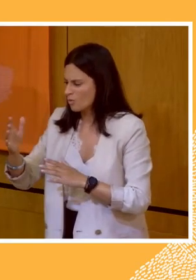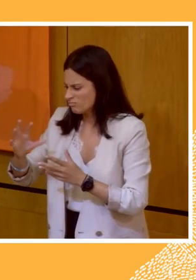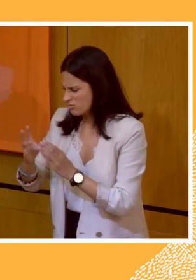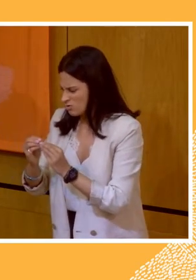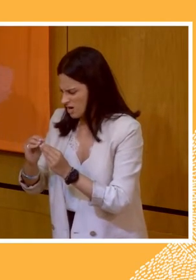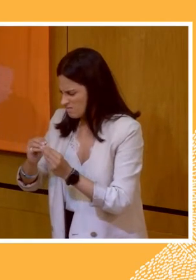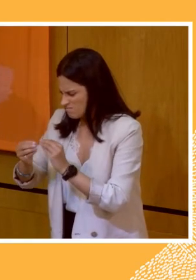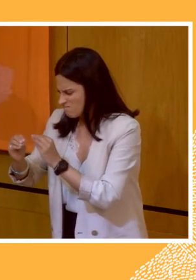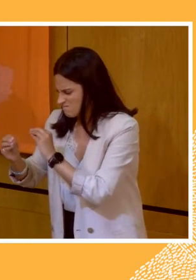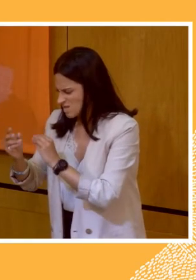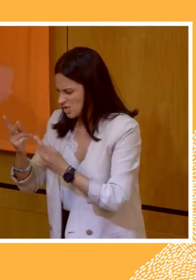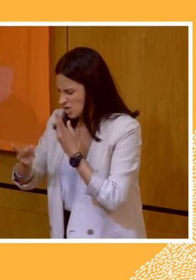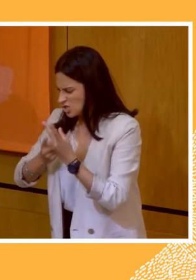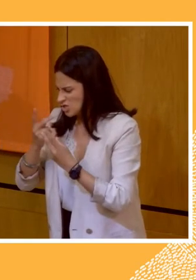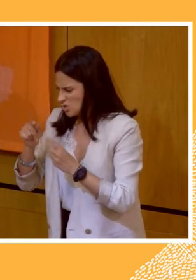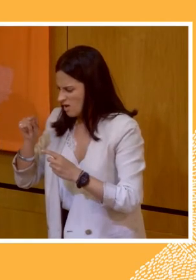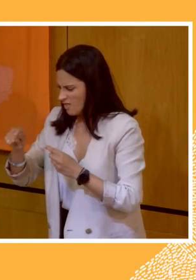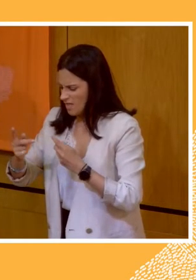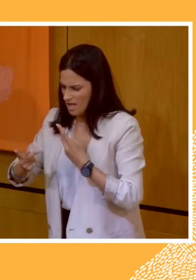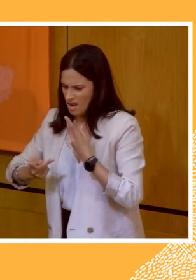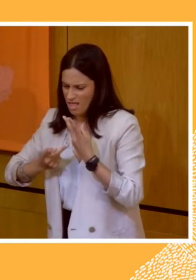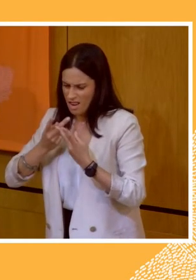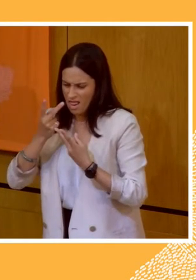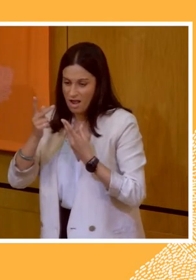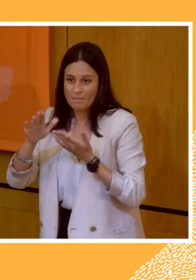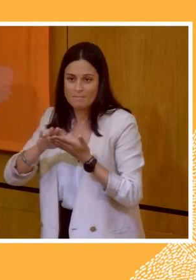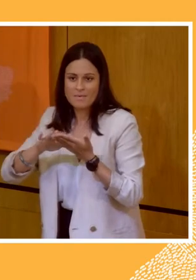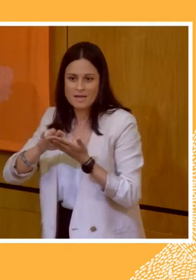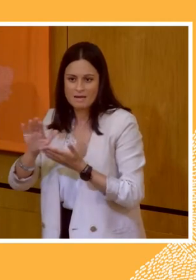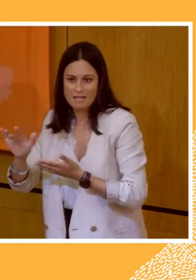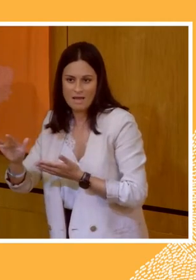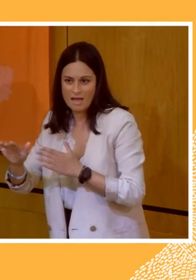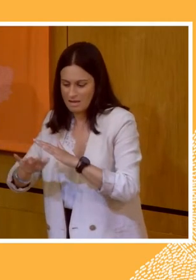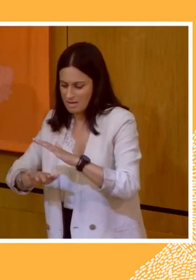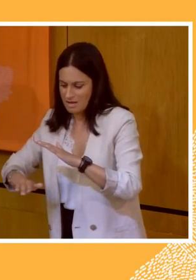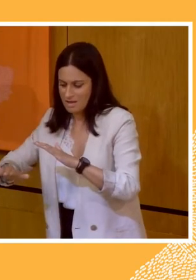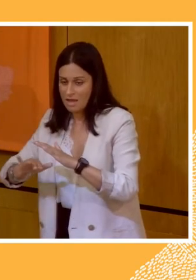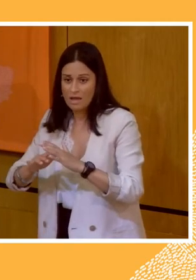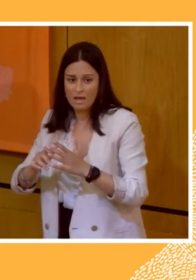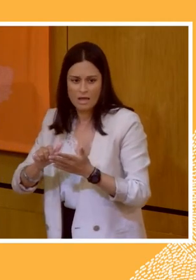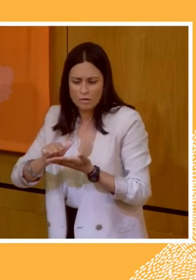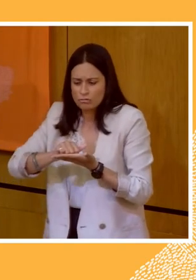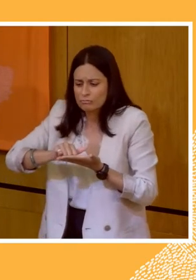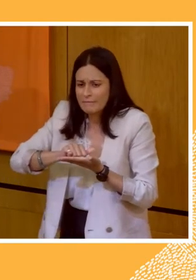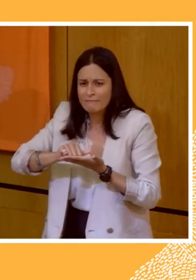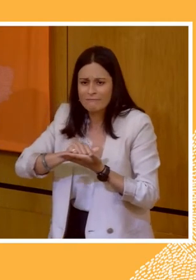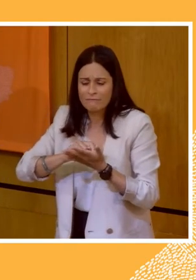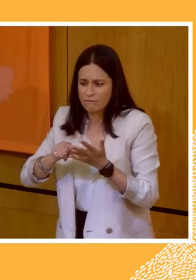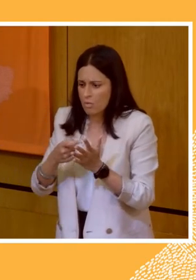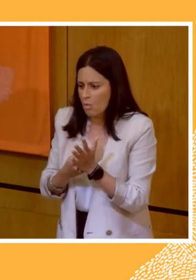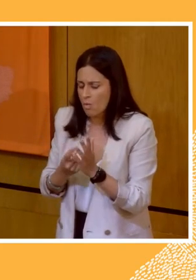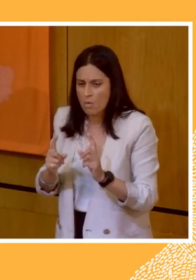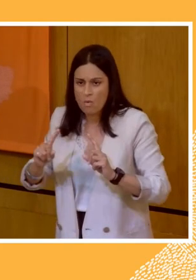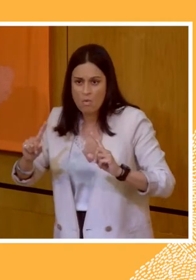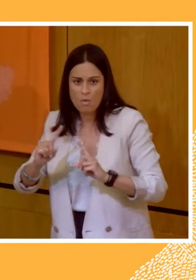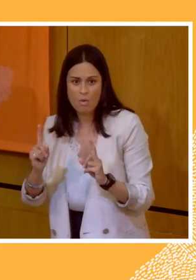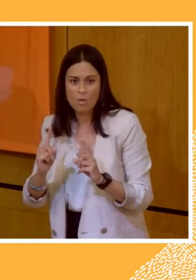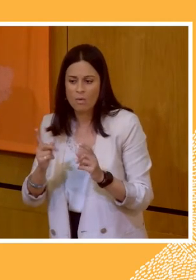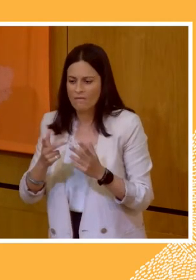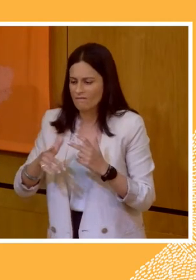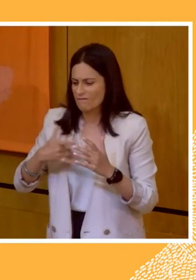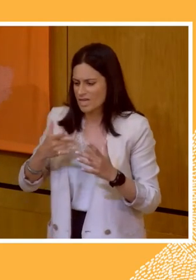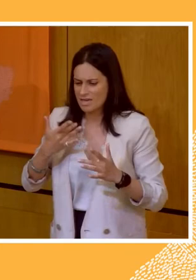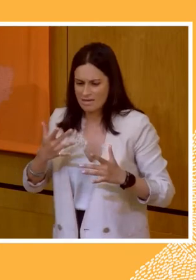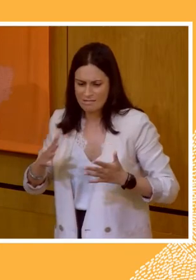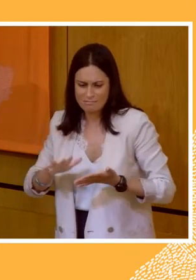a song, and that song would be having a meaning. Either it is a grief song, or maybe like when you feel